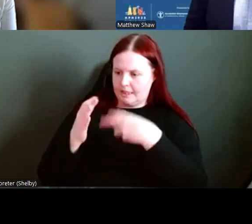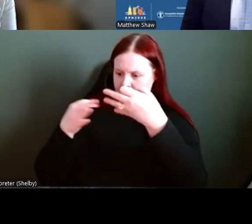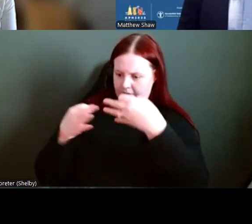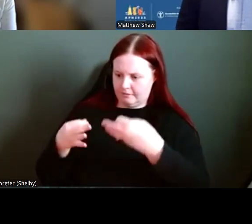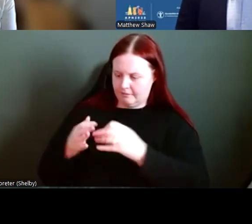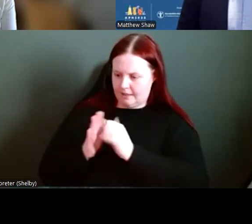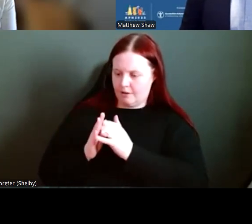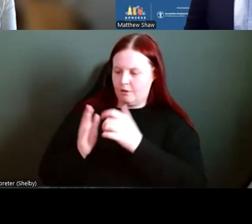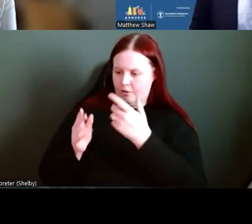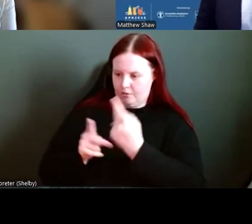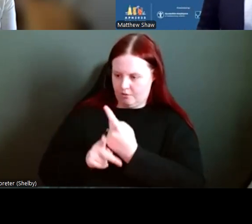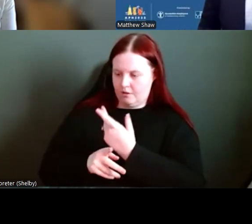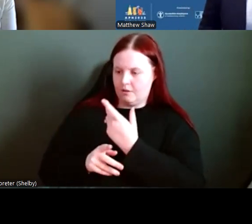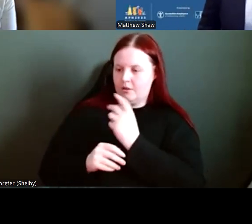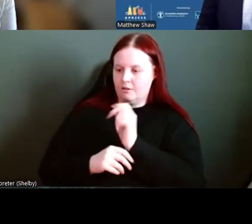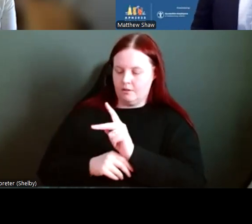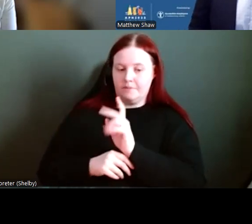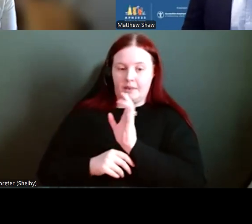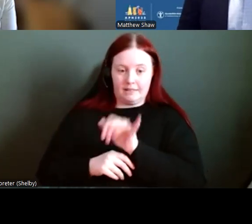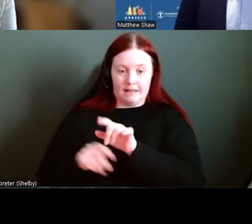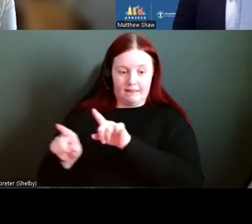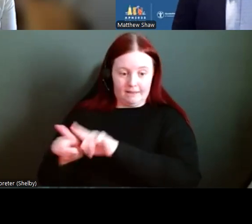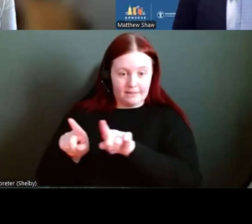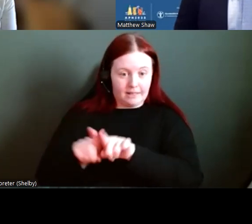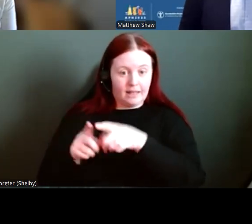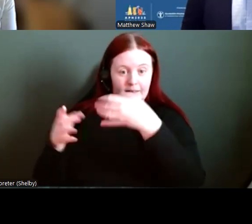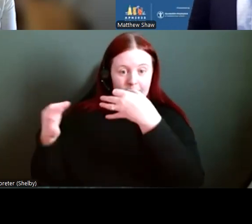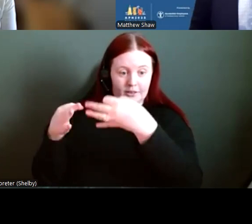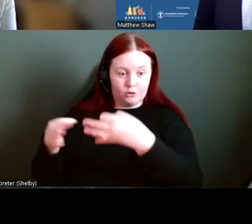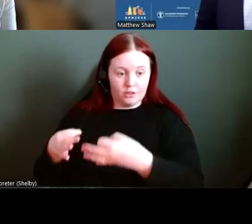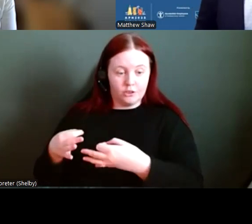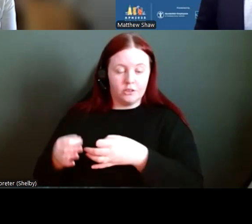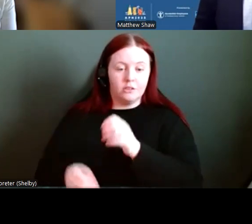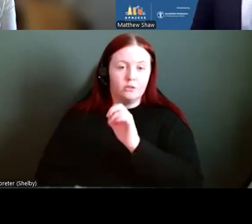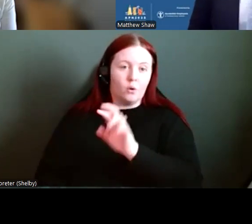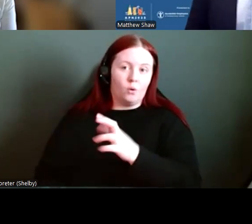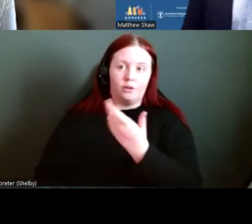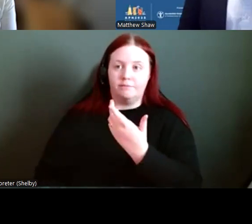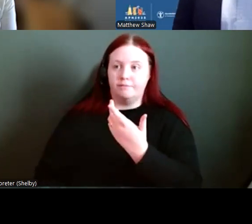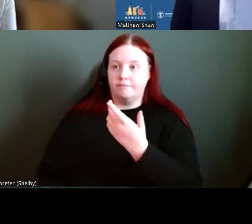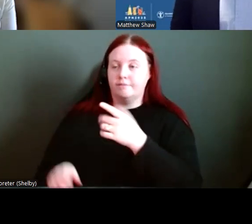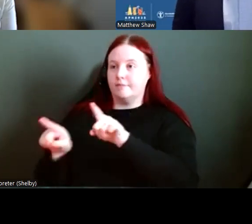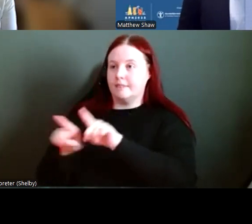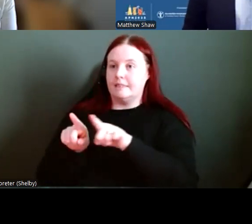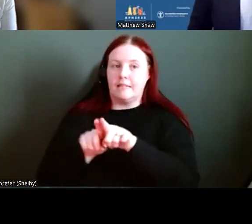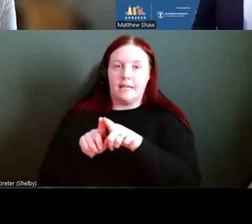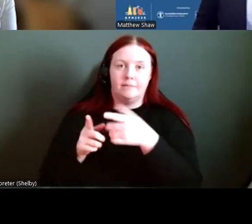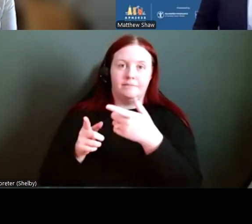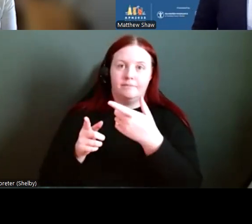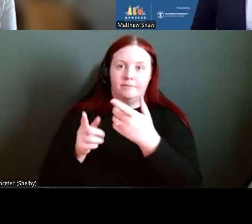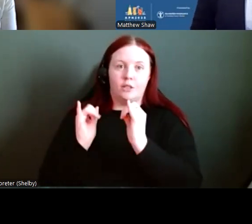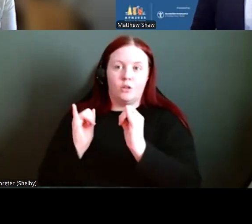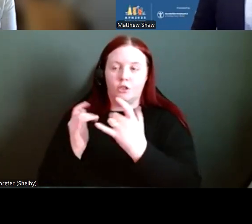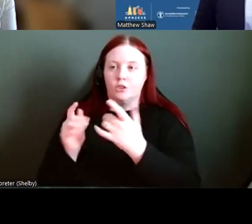to be the same set of instructions or indicators that an absolute expert would